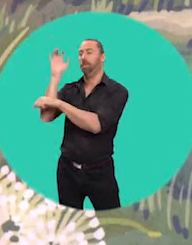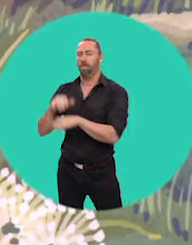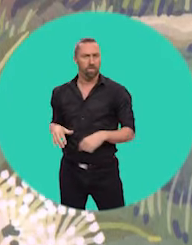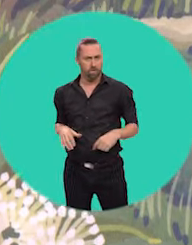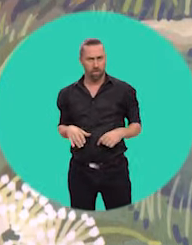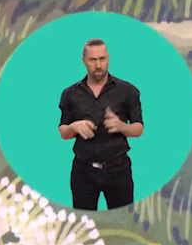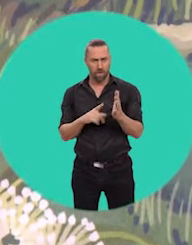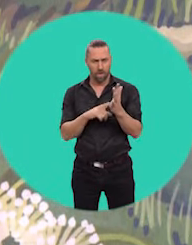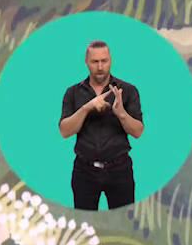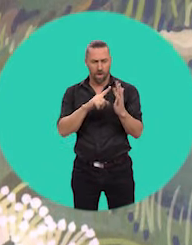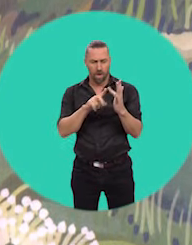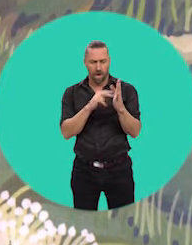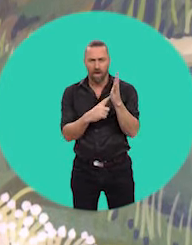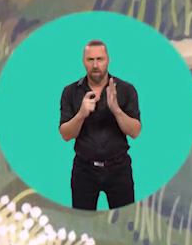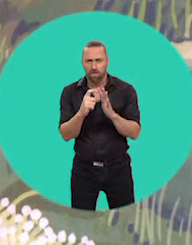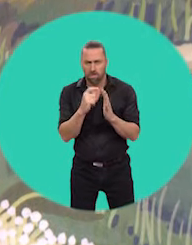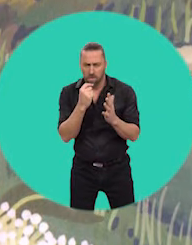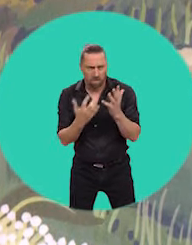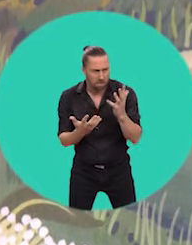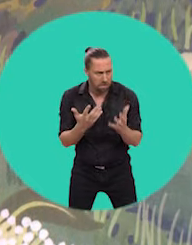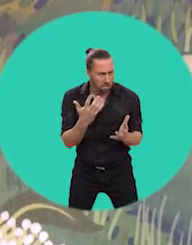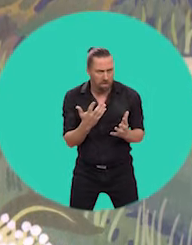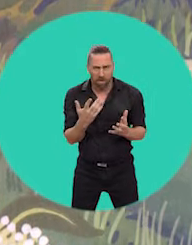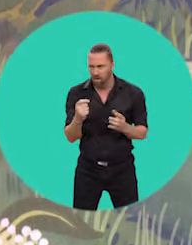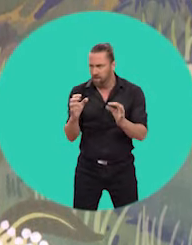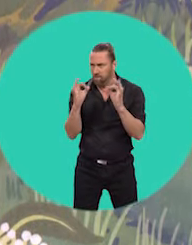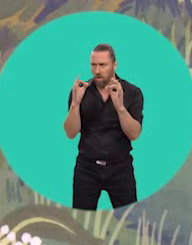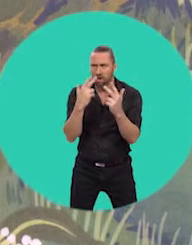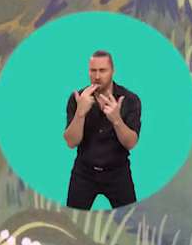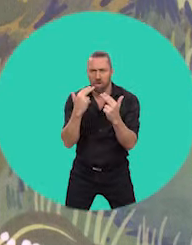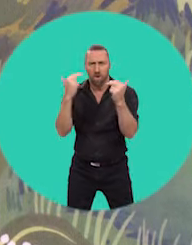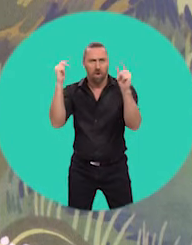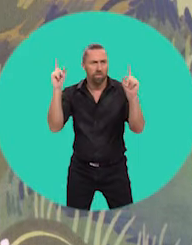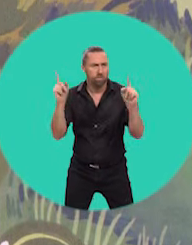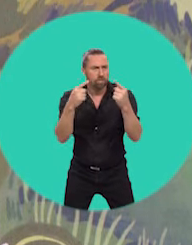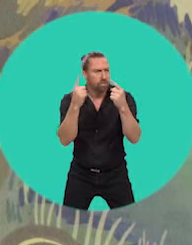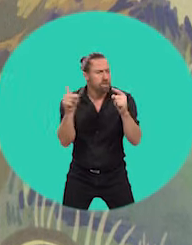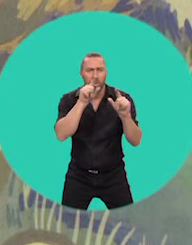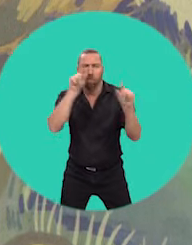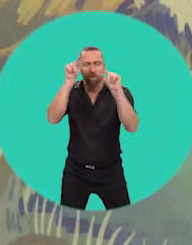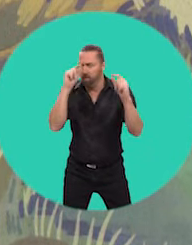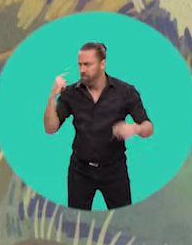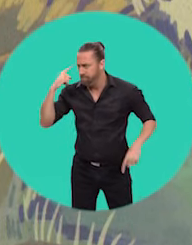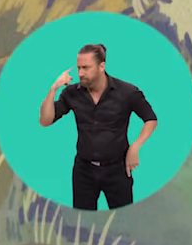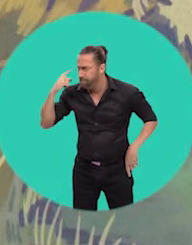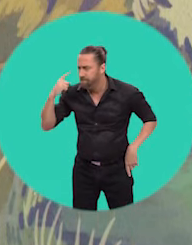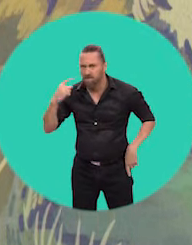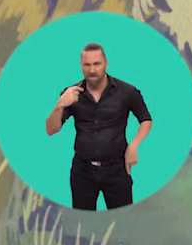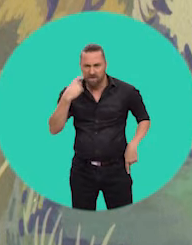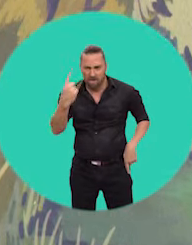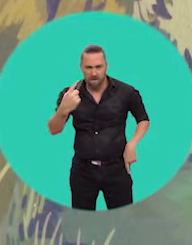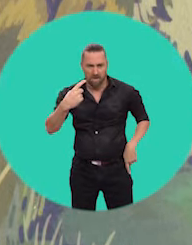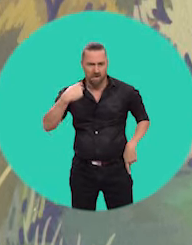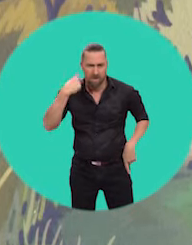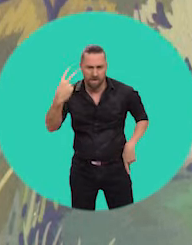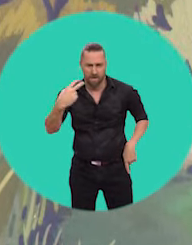Leonard was confused. What song was Lila talking about? For the next few days, he tried to think